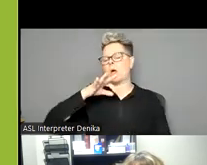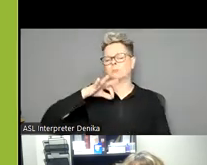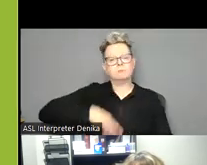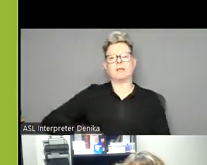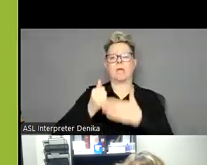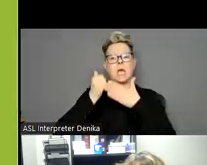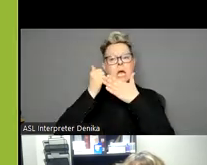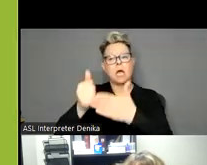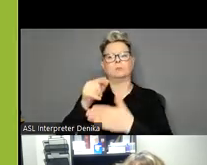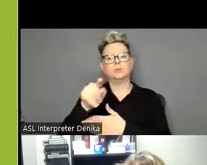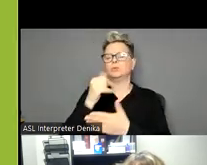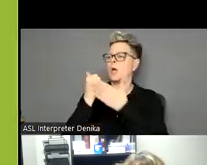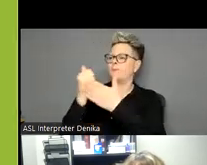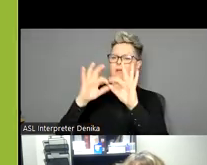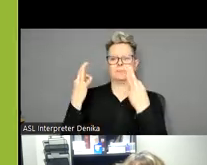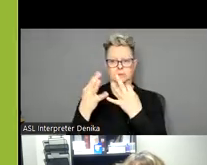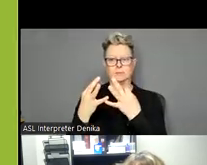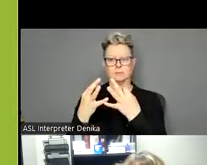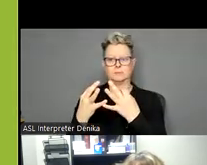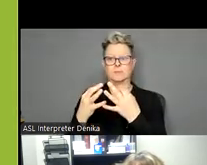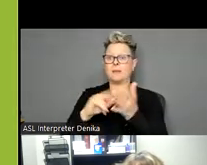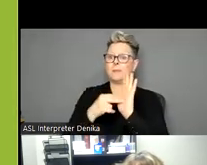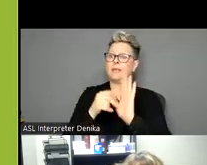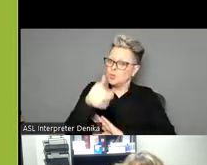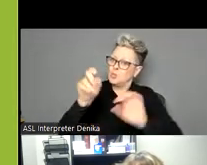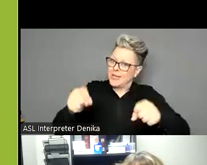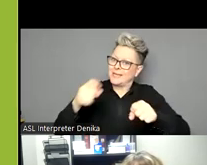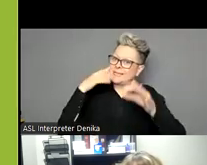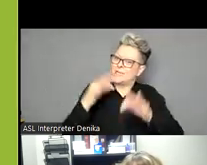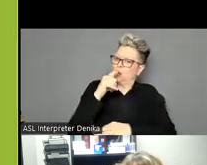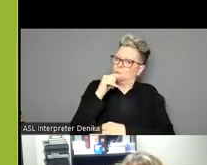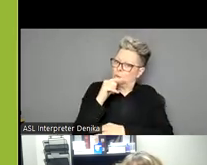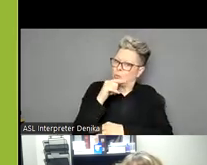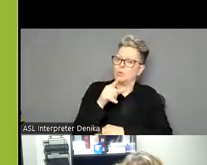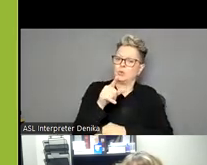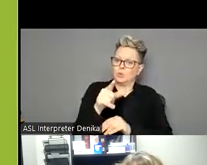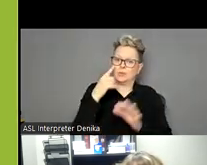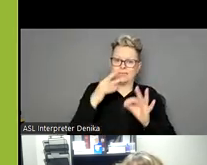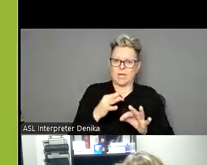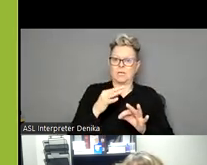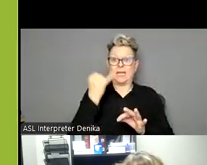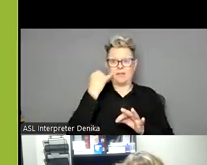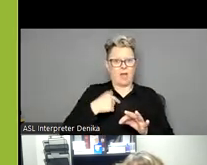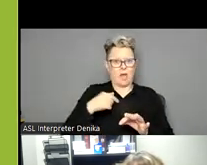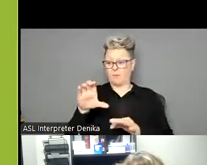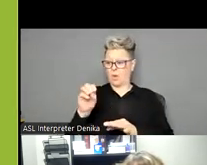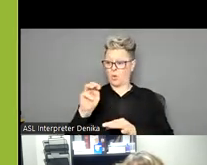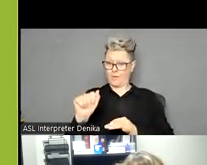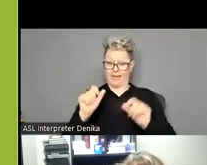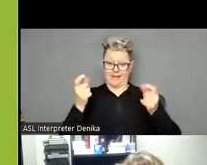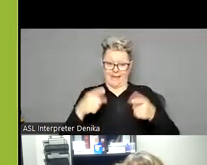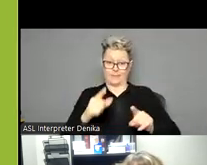and your family. And it lets you choose who would be the one to help you in that time of need and how they should handle your